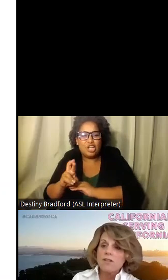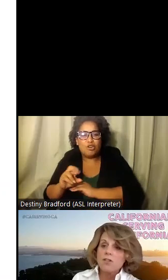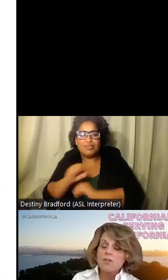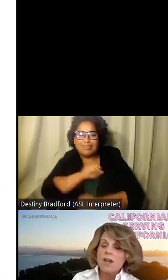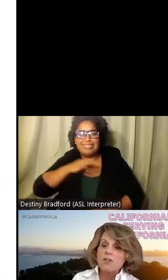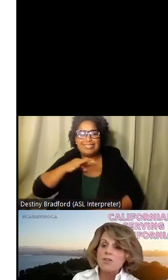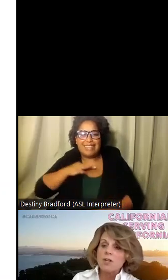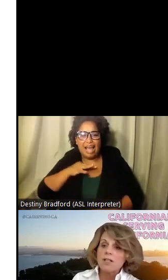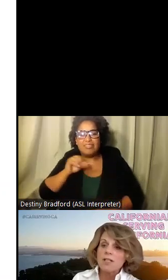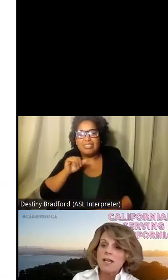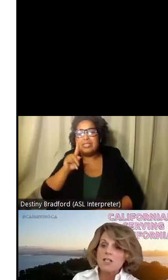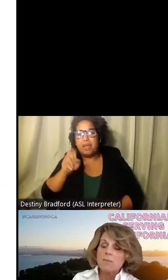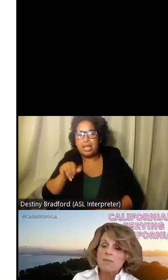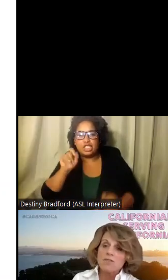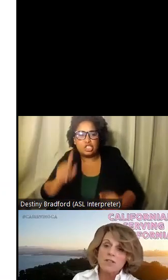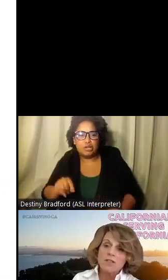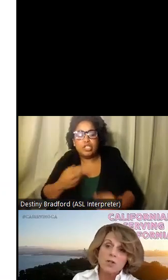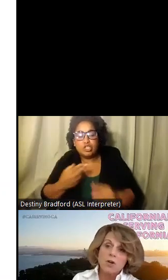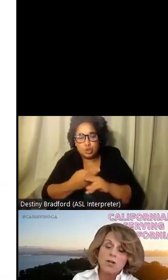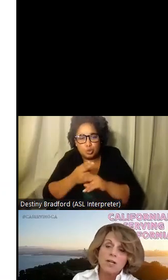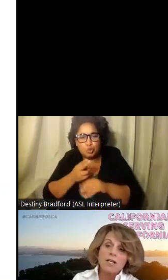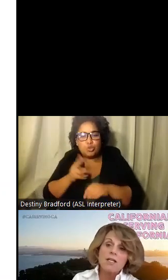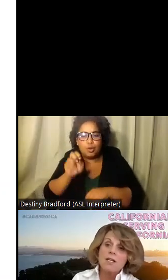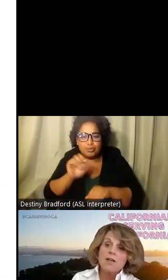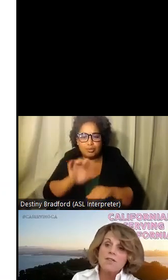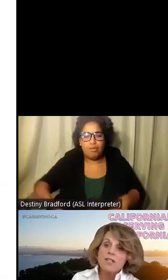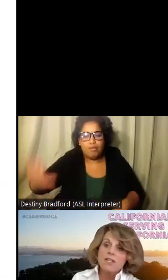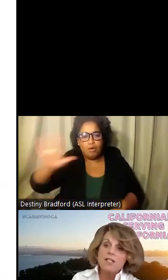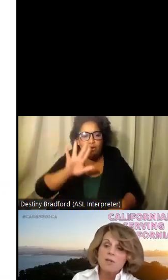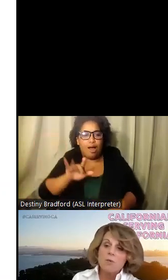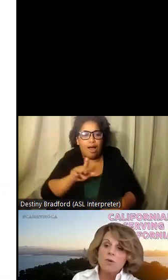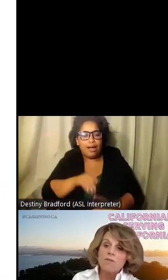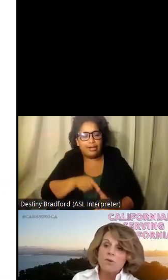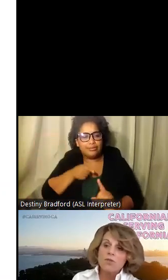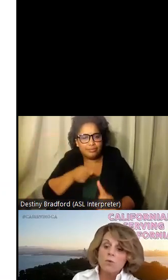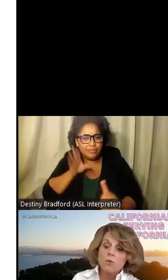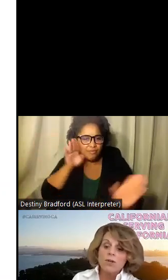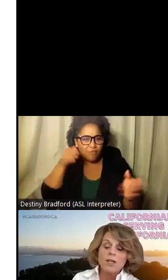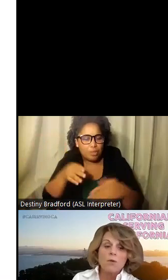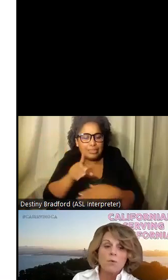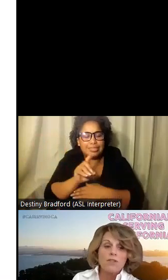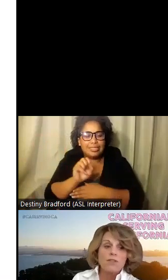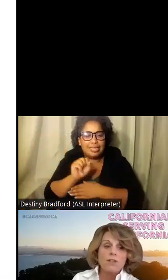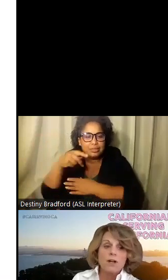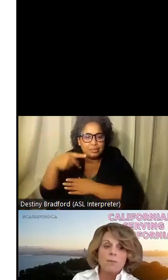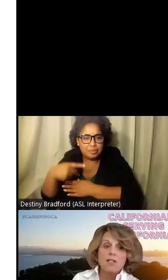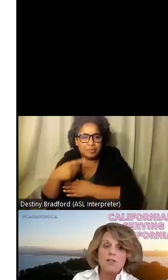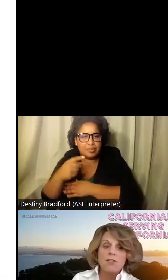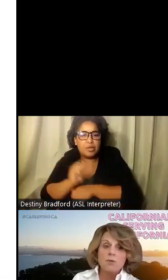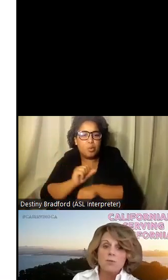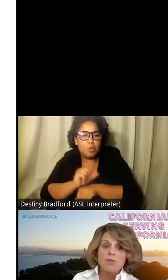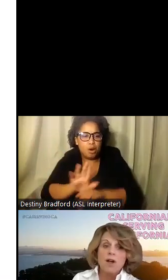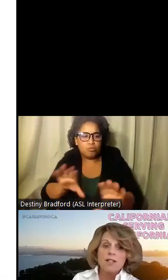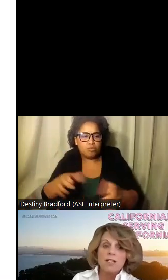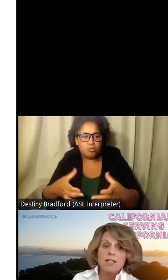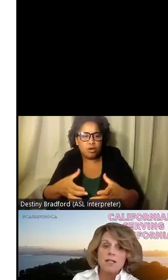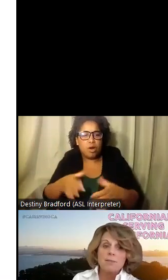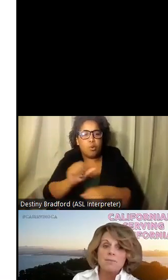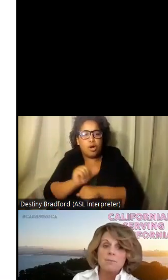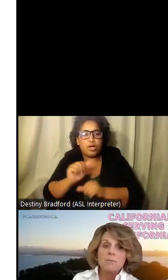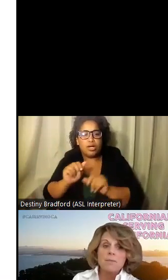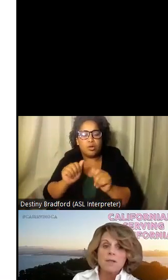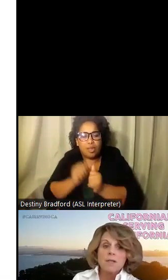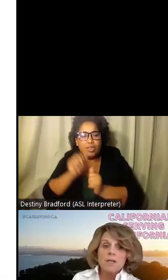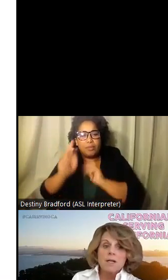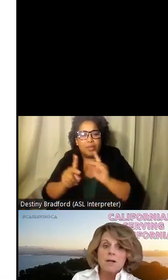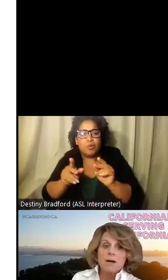survey that's used nationally and is specifically targeting the DSP workforce working with individuals with IDD.